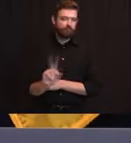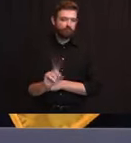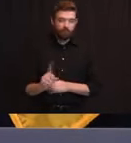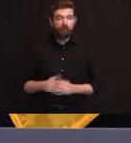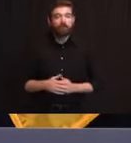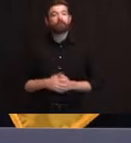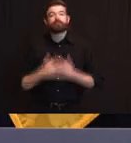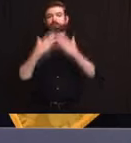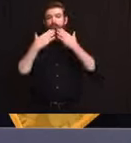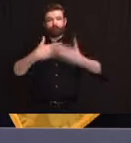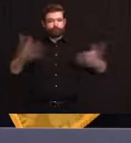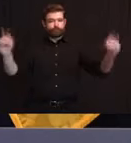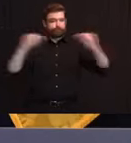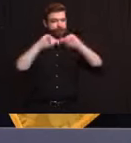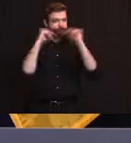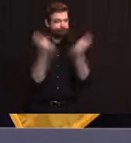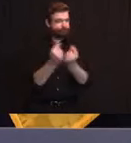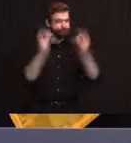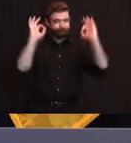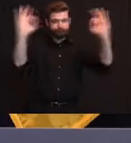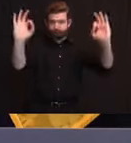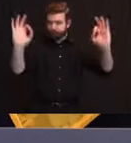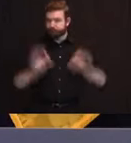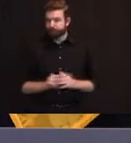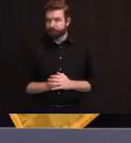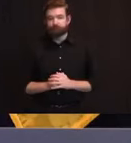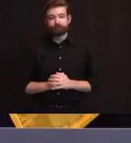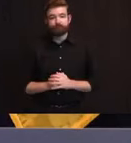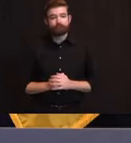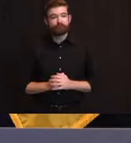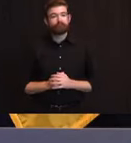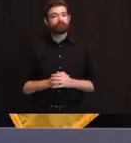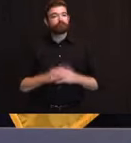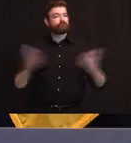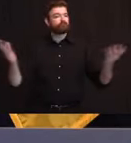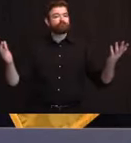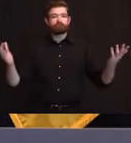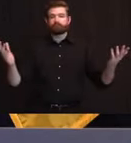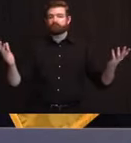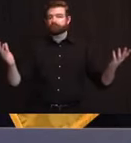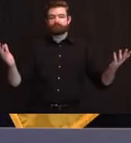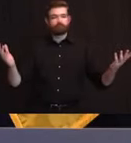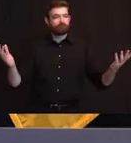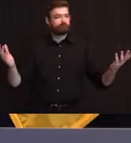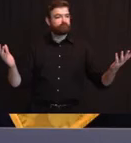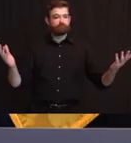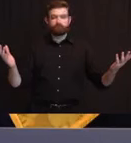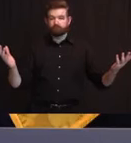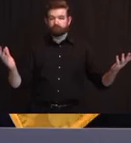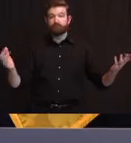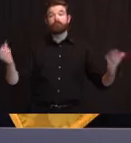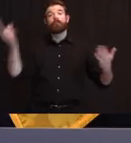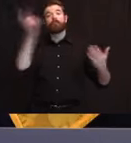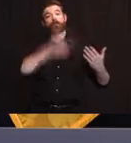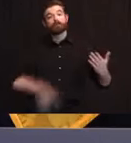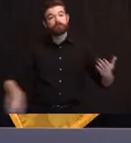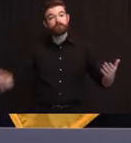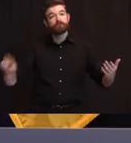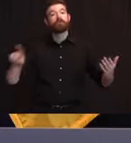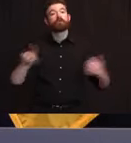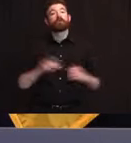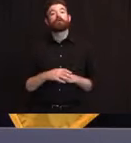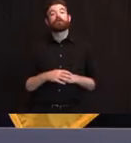team. I want to thank, we're going to stick with the same protocols that we've had over the past couple of